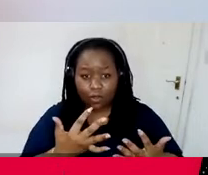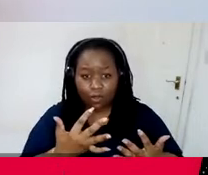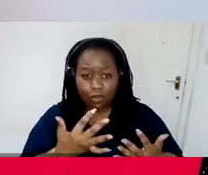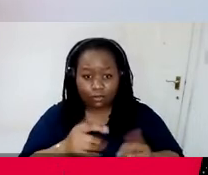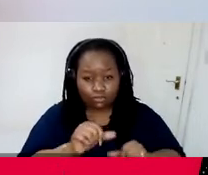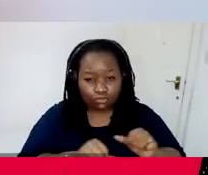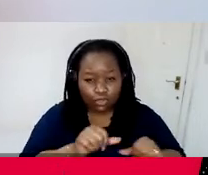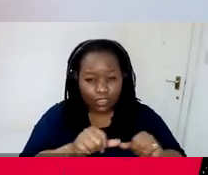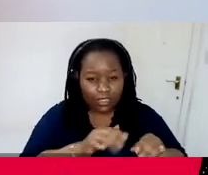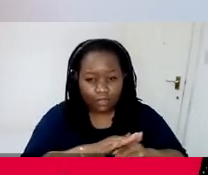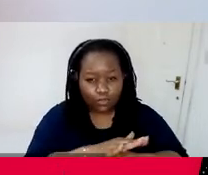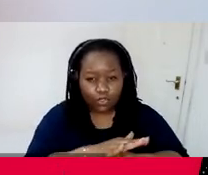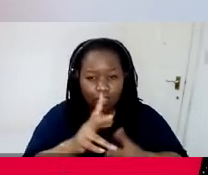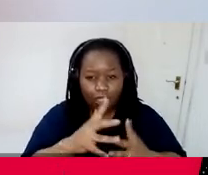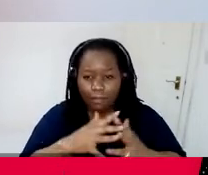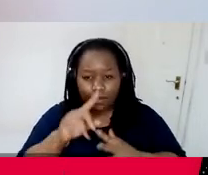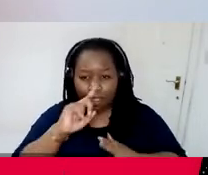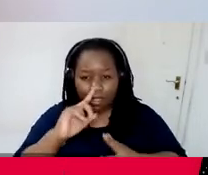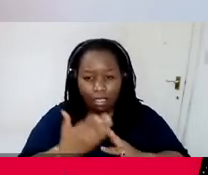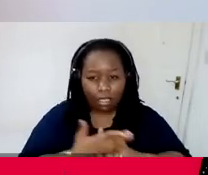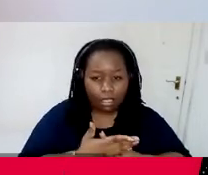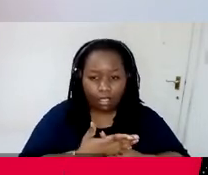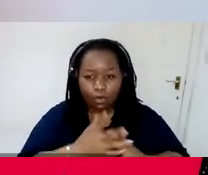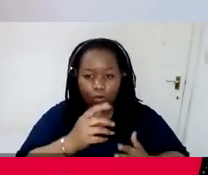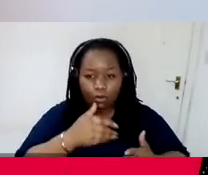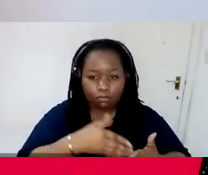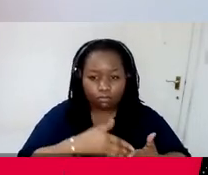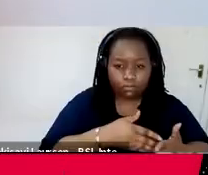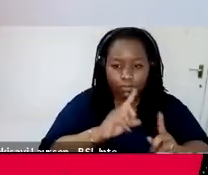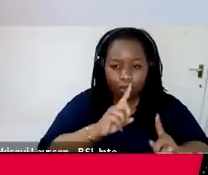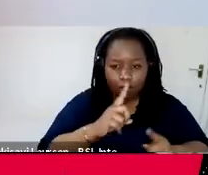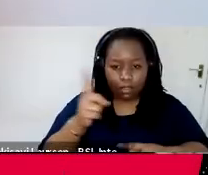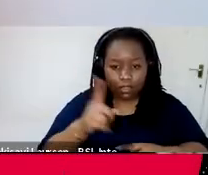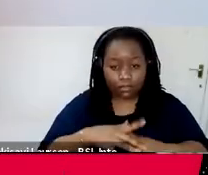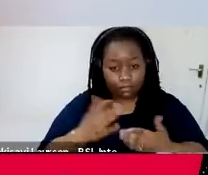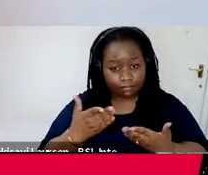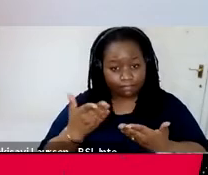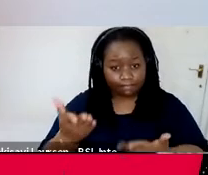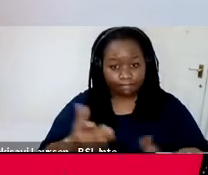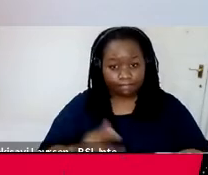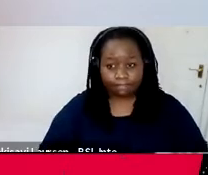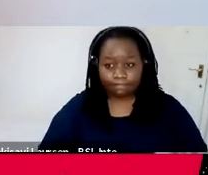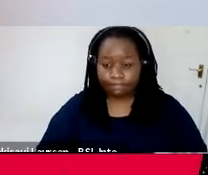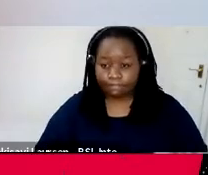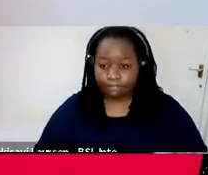process in future. I will stop here and over to you, Sarah. Thank you.